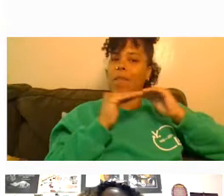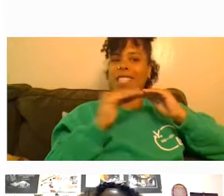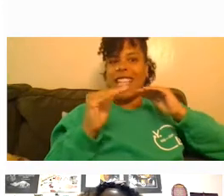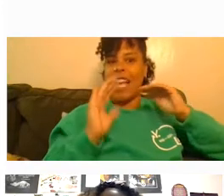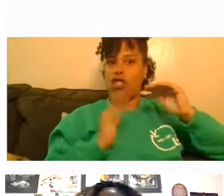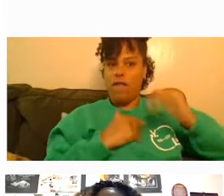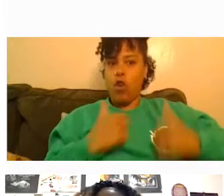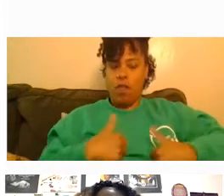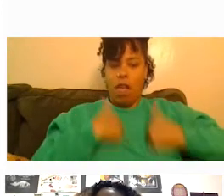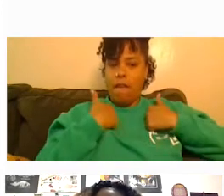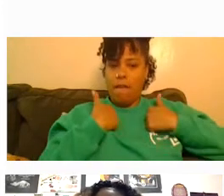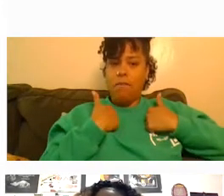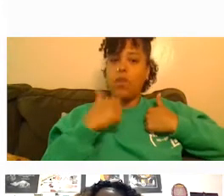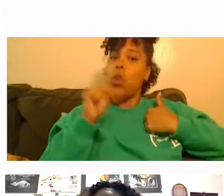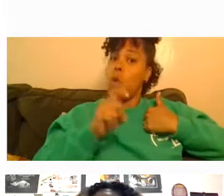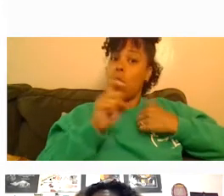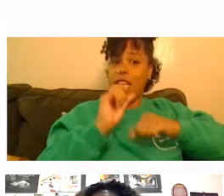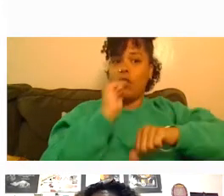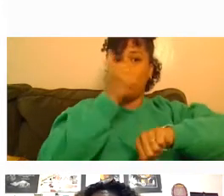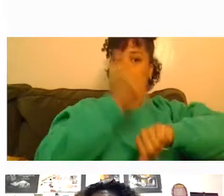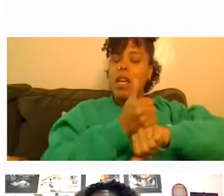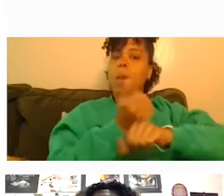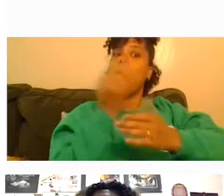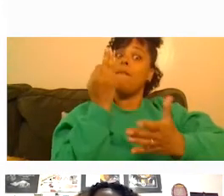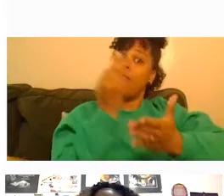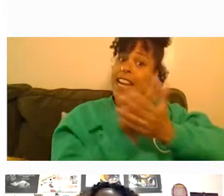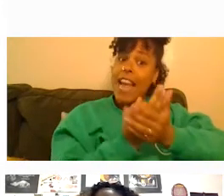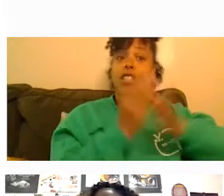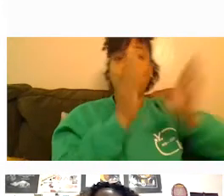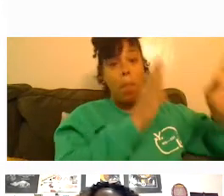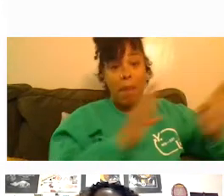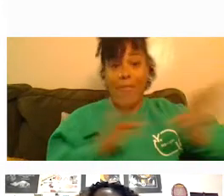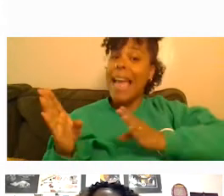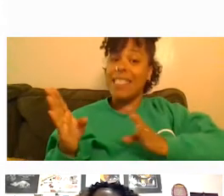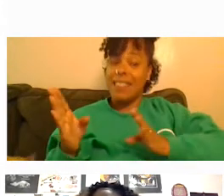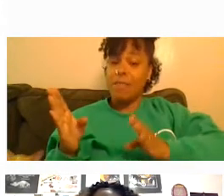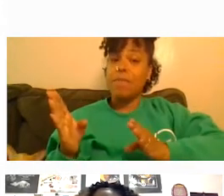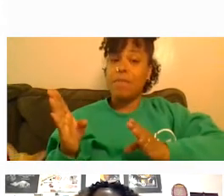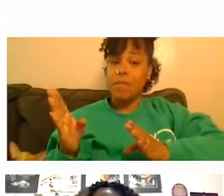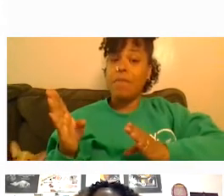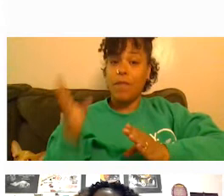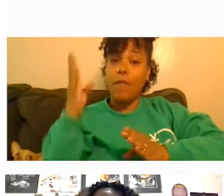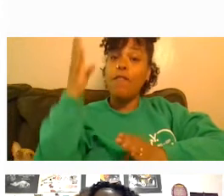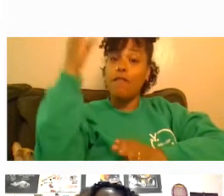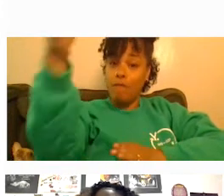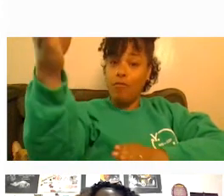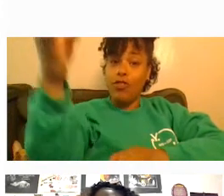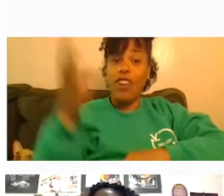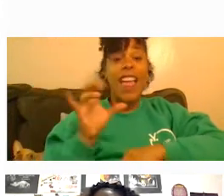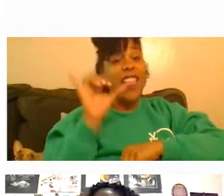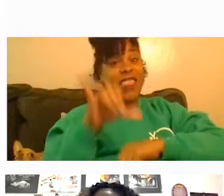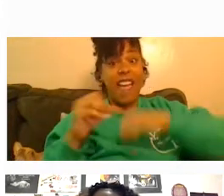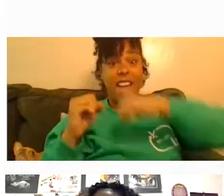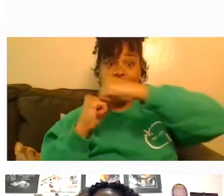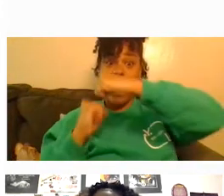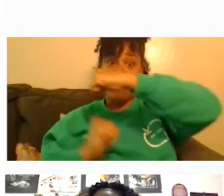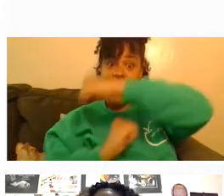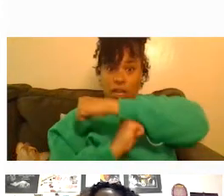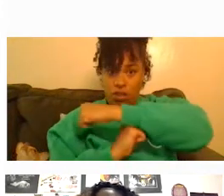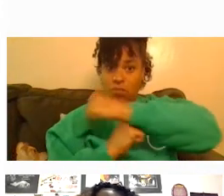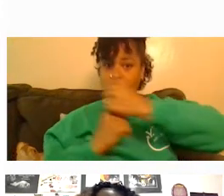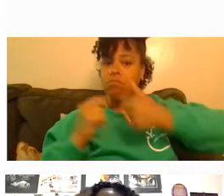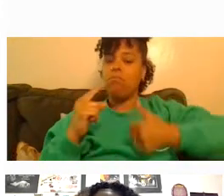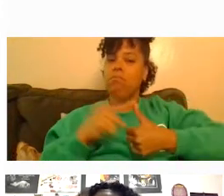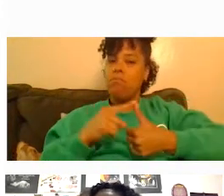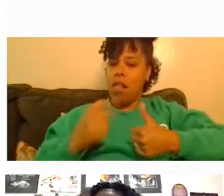to put in place a financial plan. And that financial plan's foundation is with life insurance